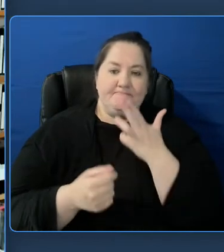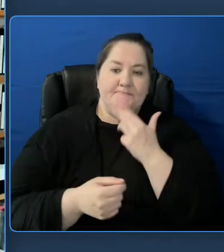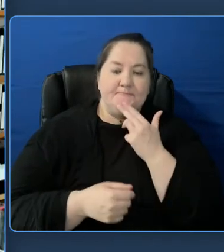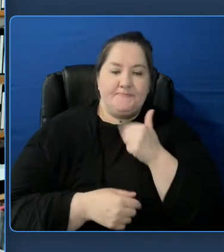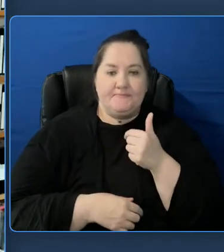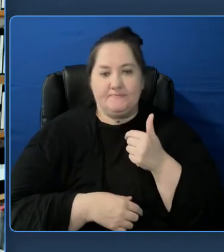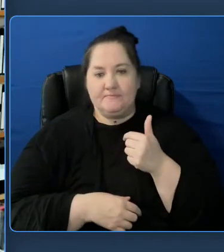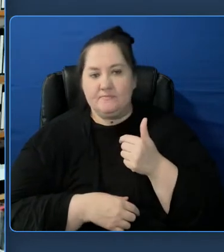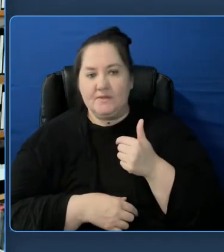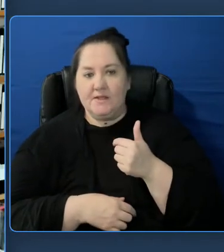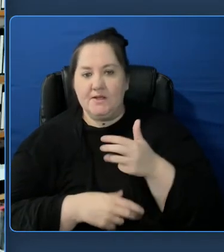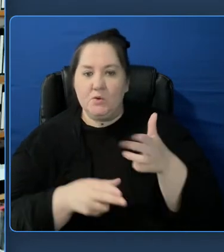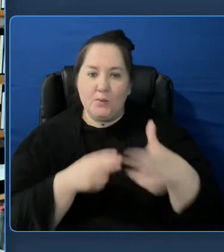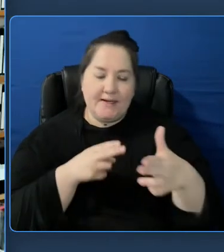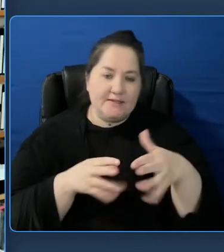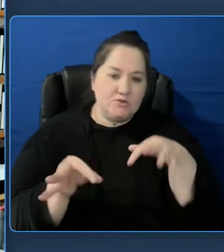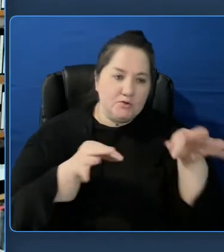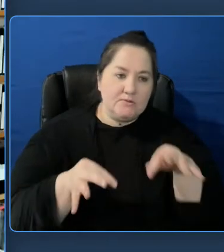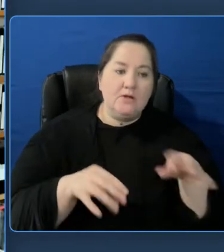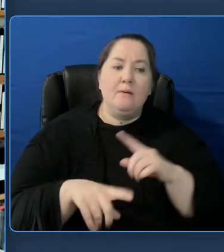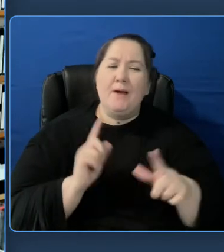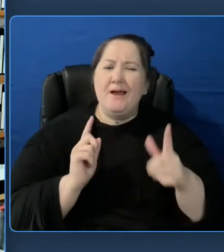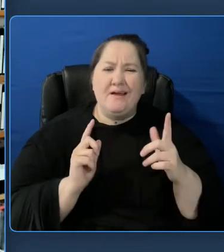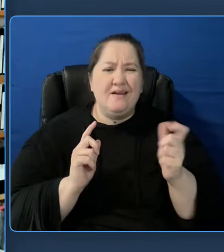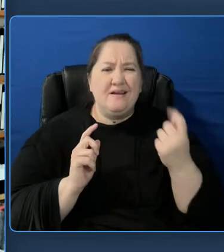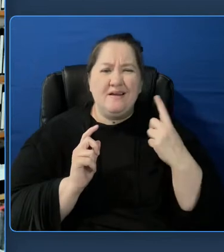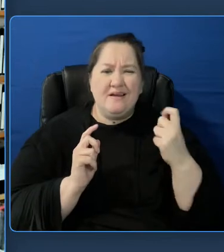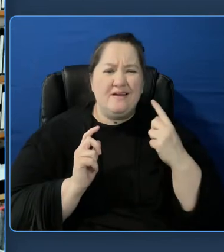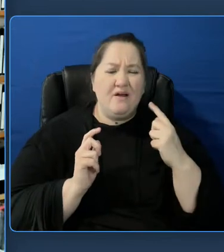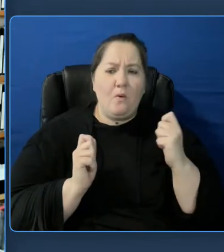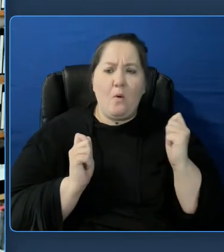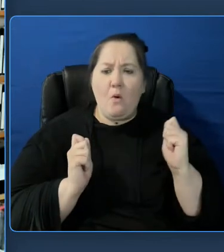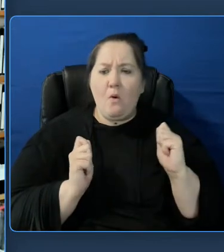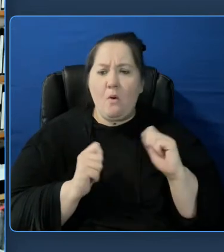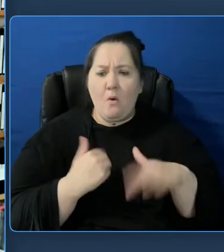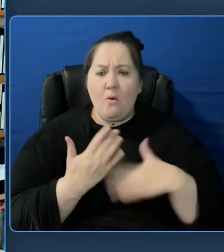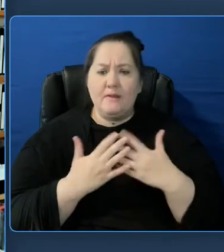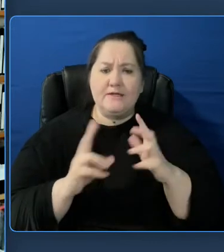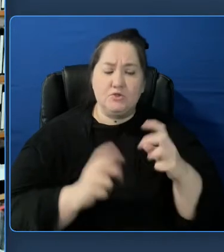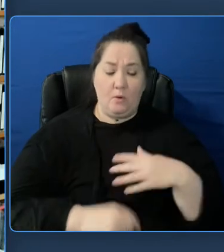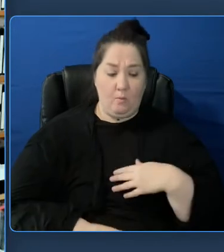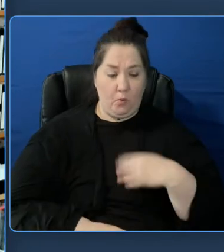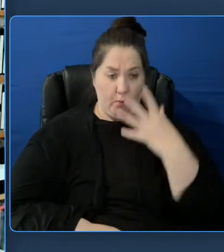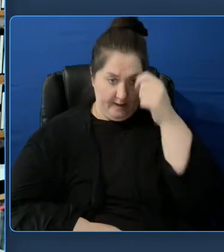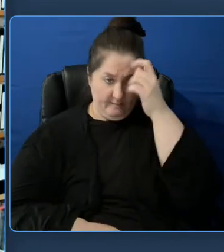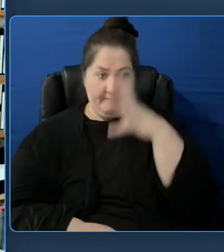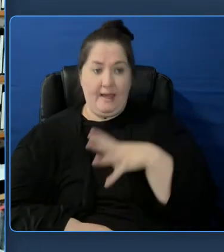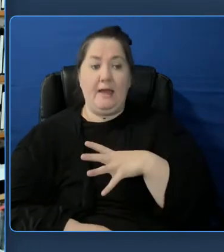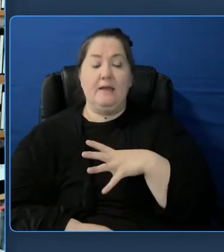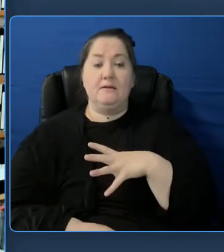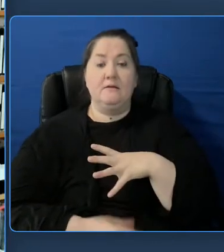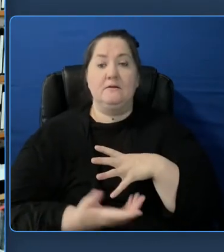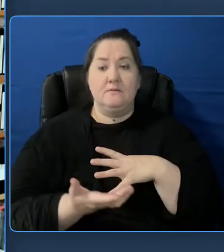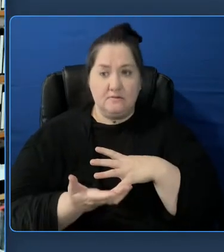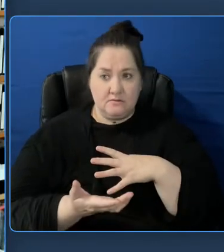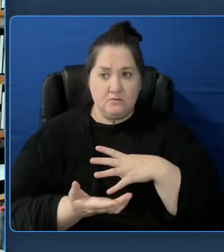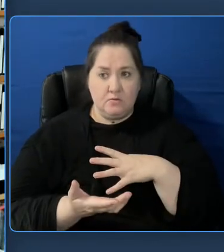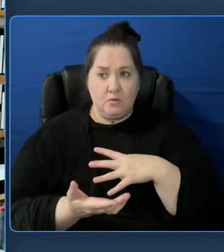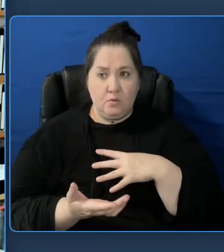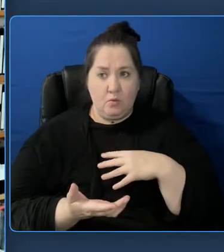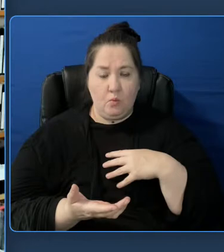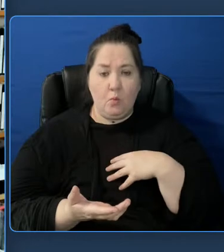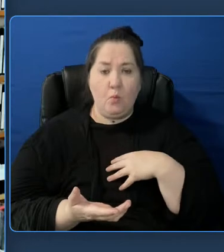thumbnail self-description. But you get into all kinds of issues. I'm a white man. Well,